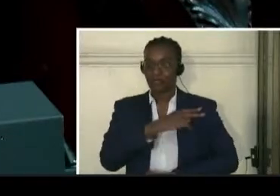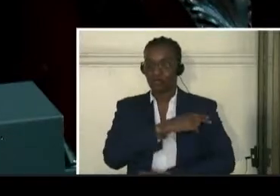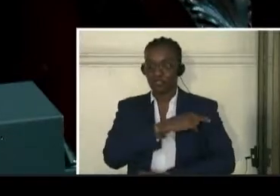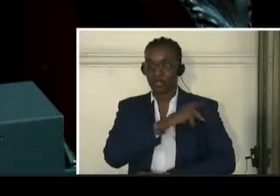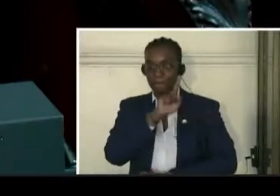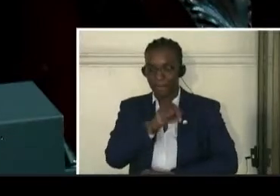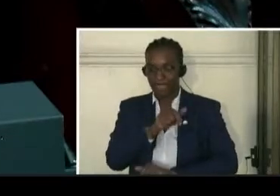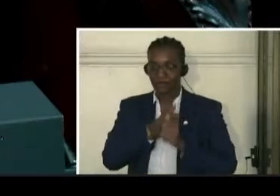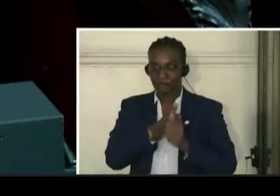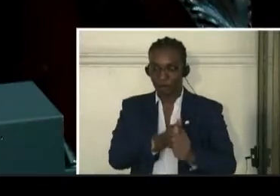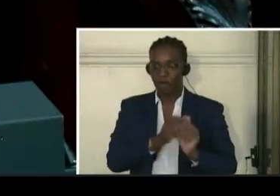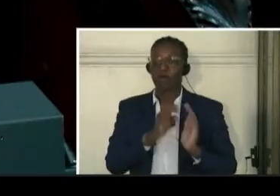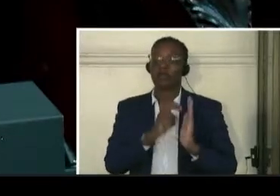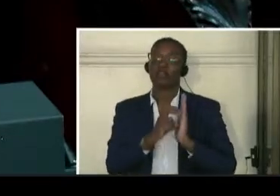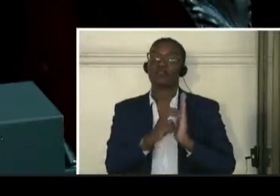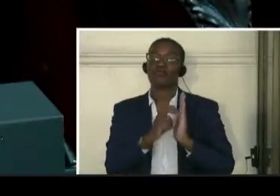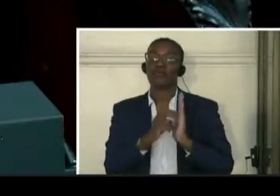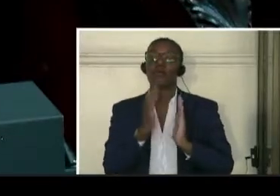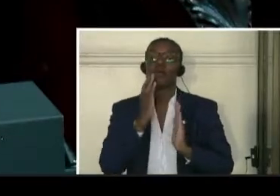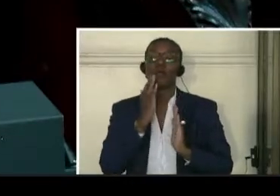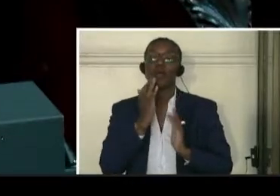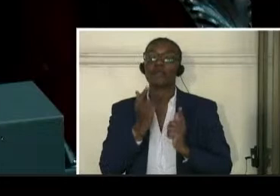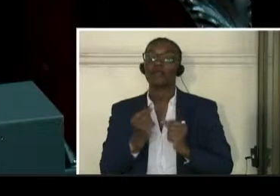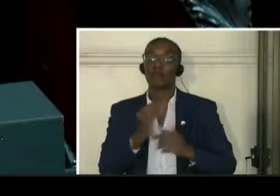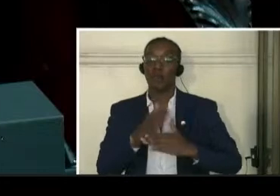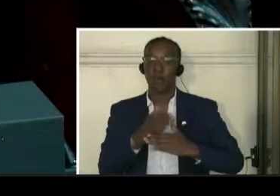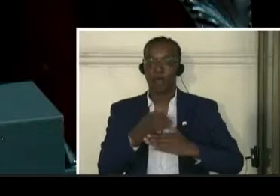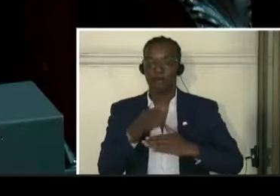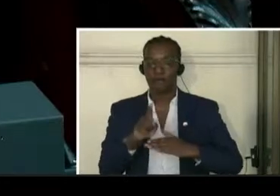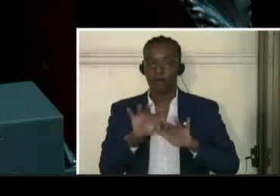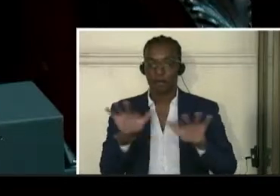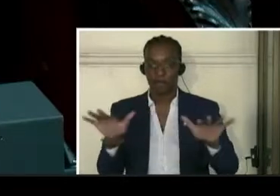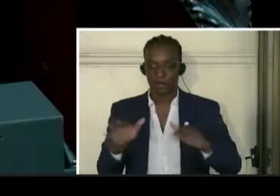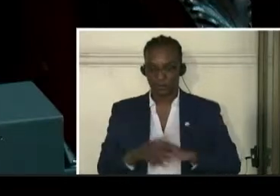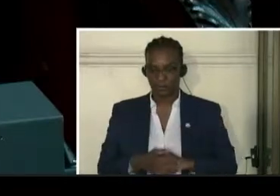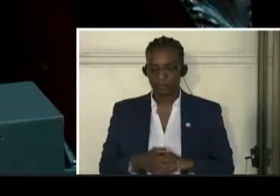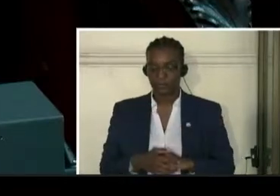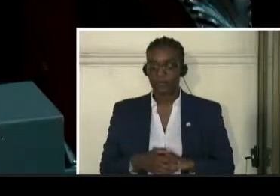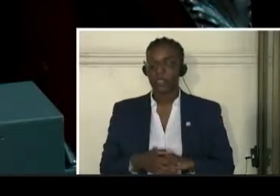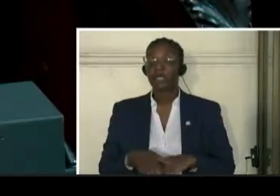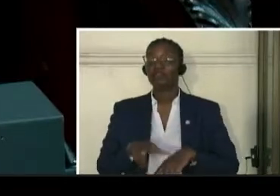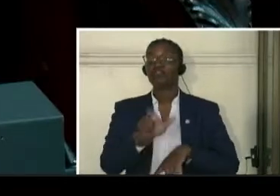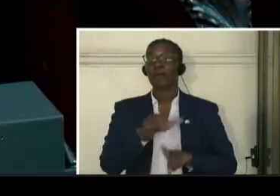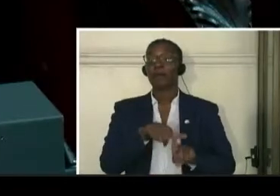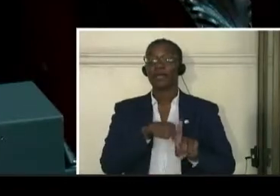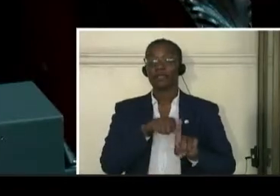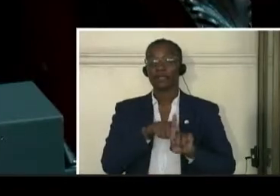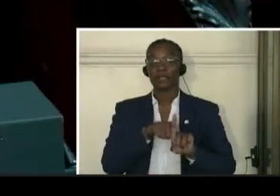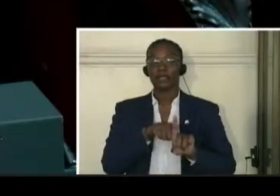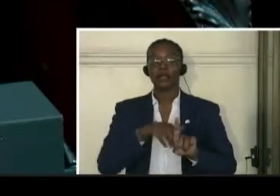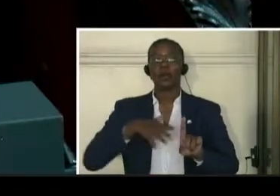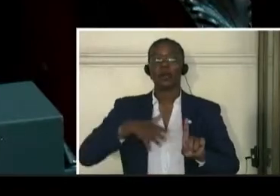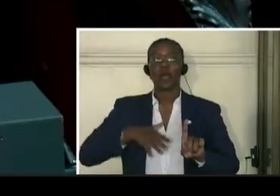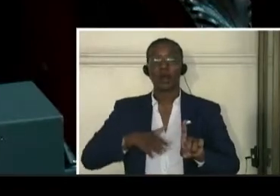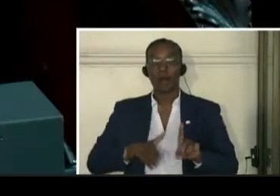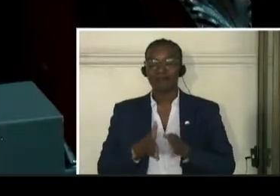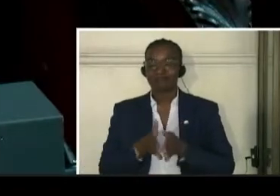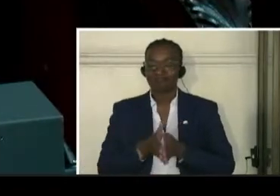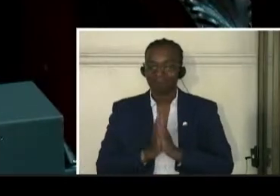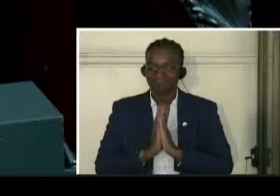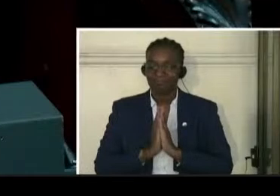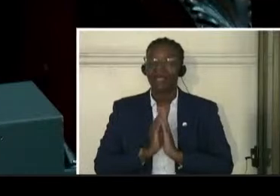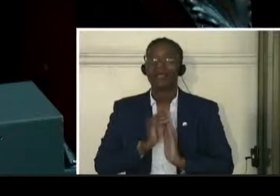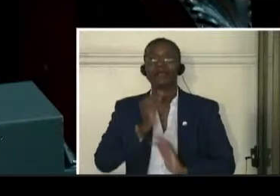those guidelines in the execution of the public mandate. Chairperson, we also want to urge the department to